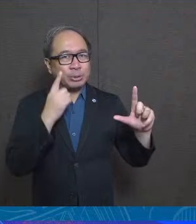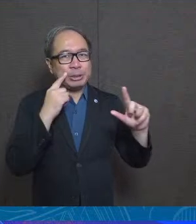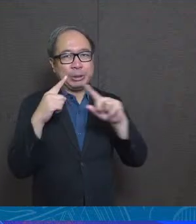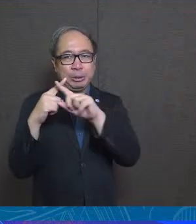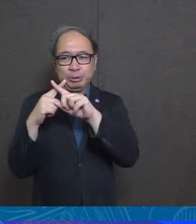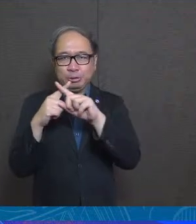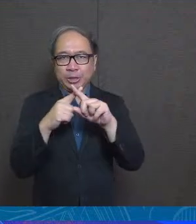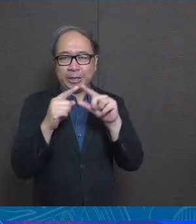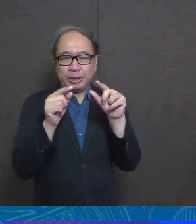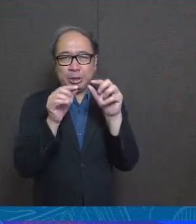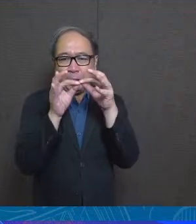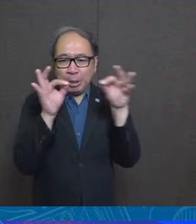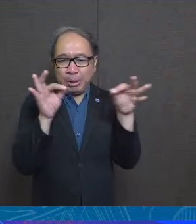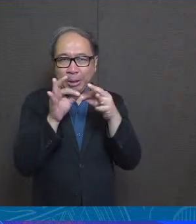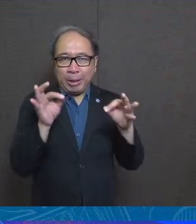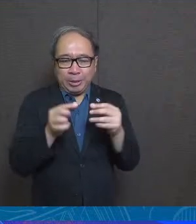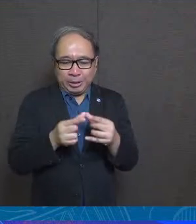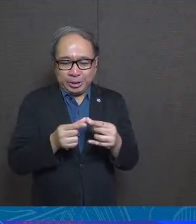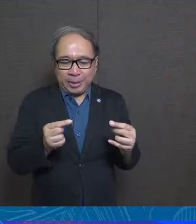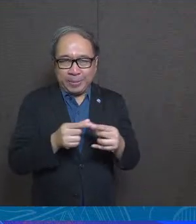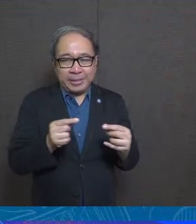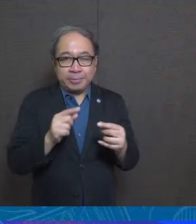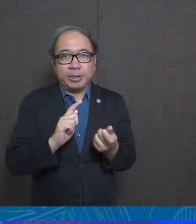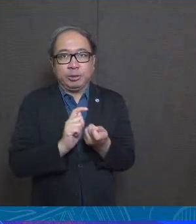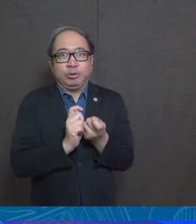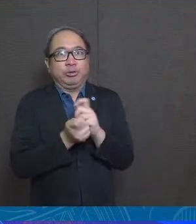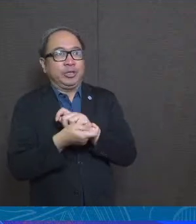I translate to English so you can understand the meaning.